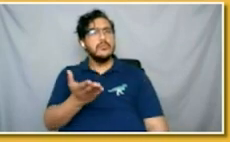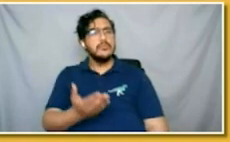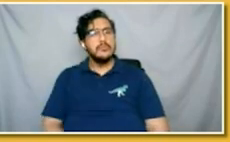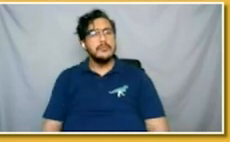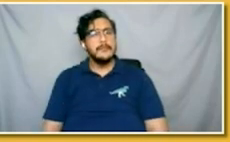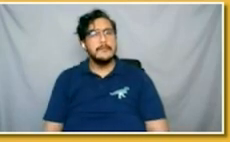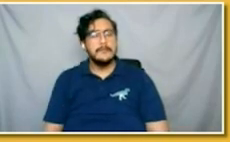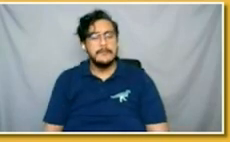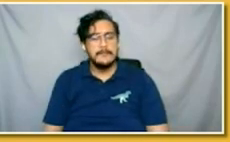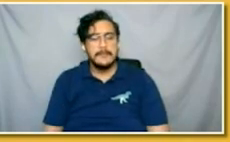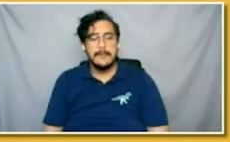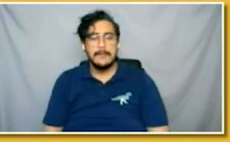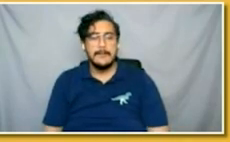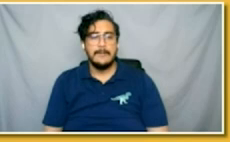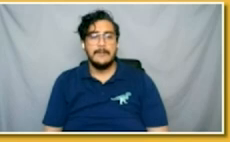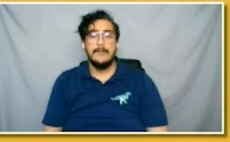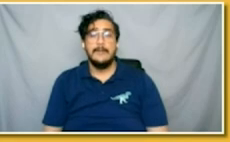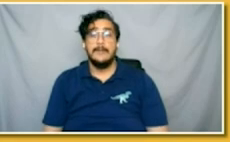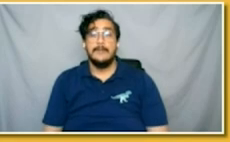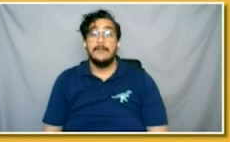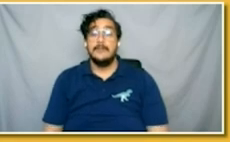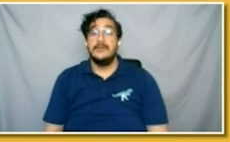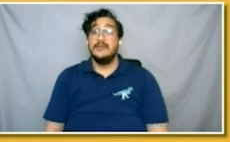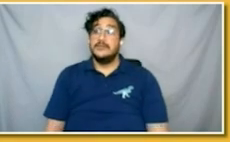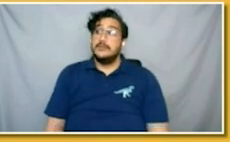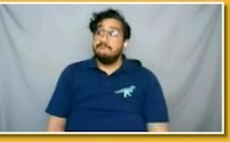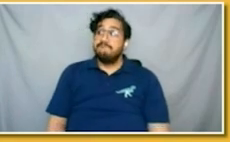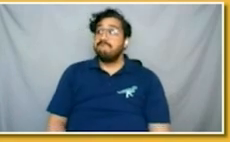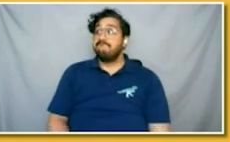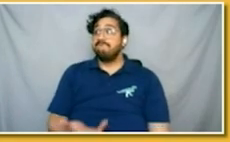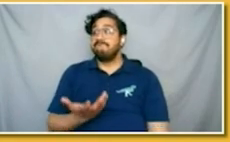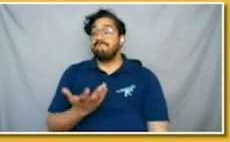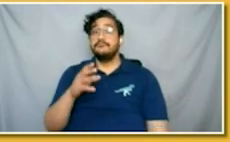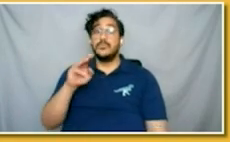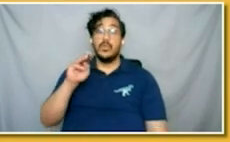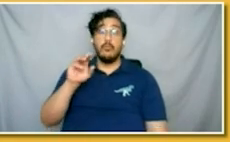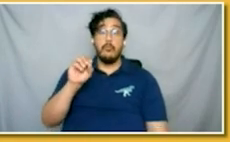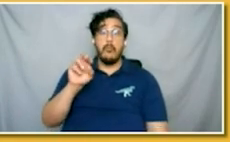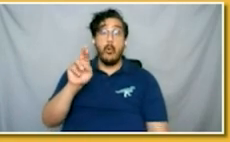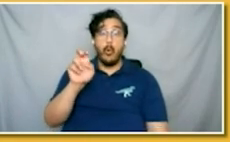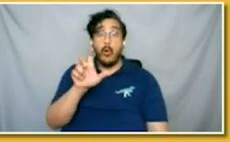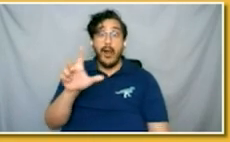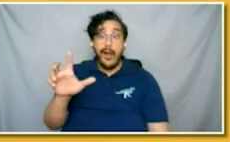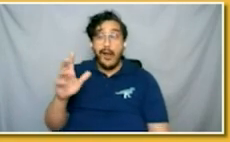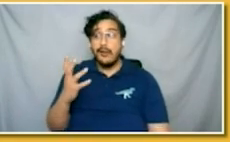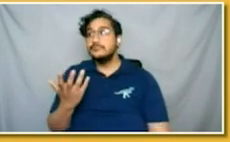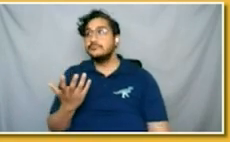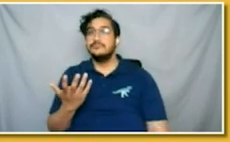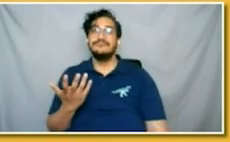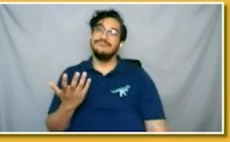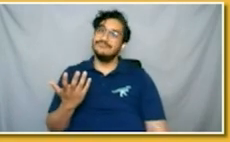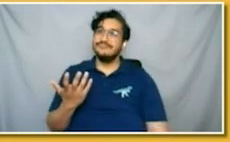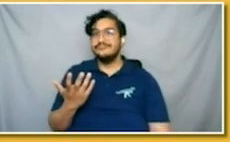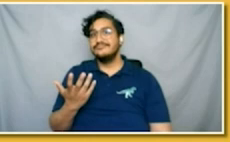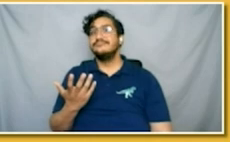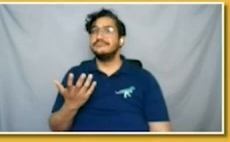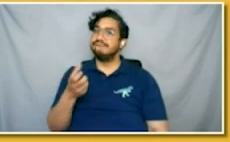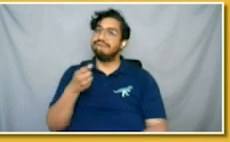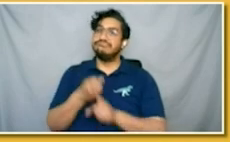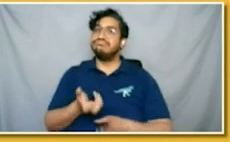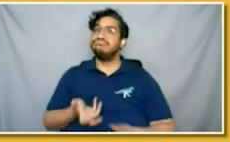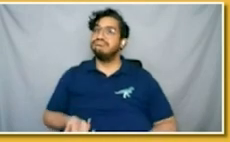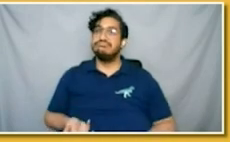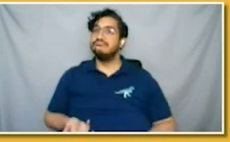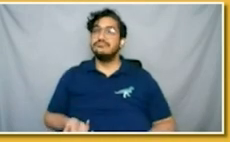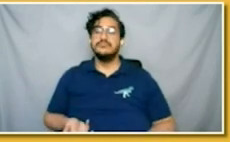Well, the morale takes a big hit. Because what happens is the leaders who come into the Postal Service, and many of them have grown